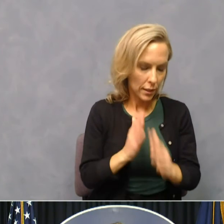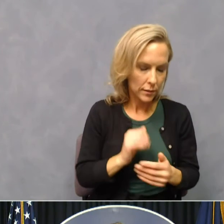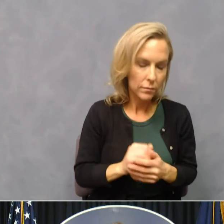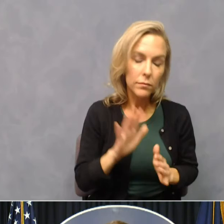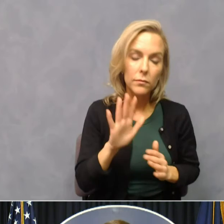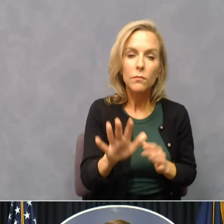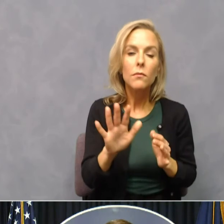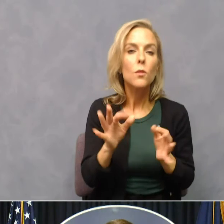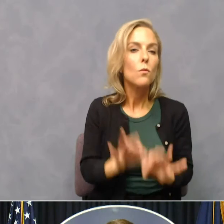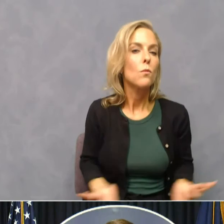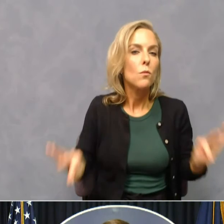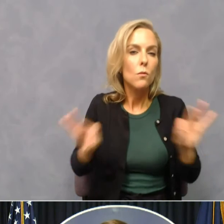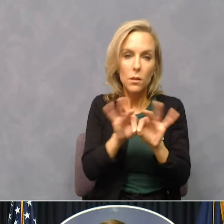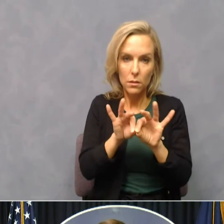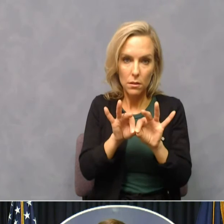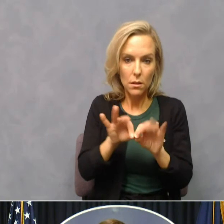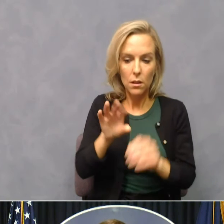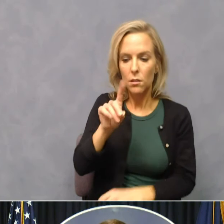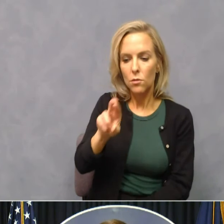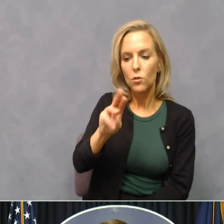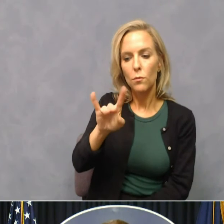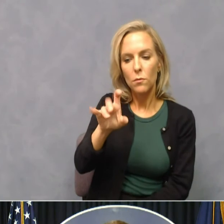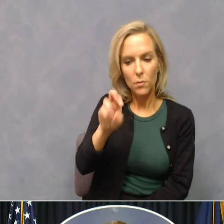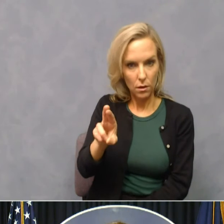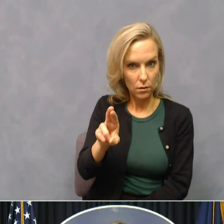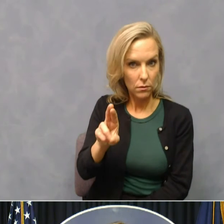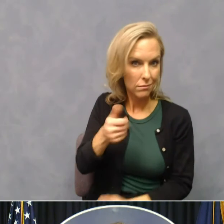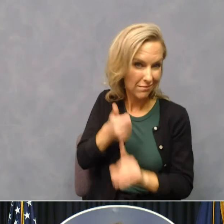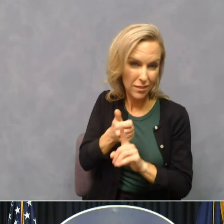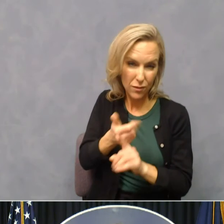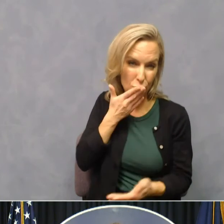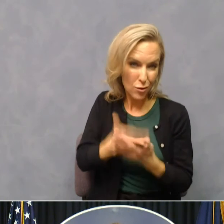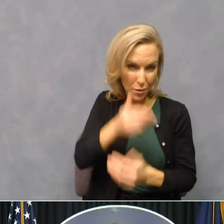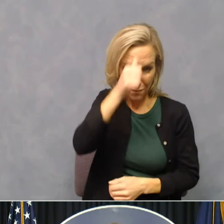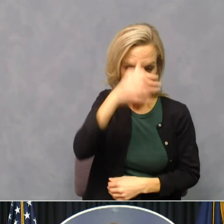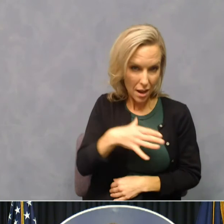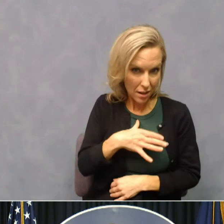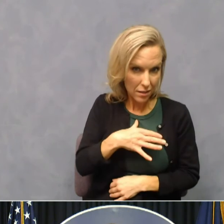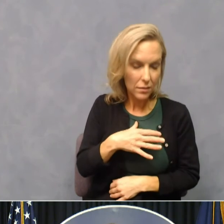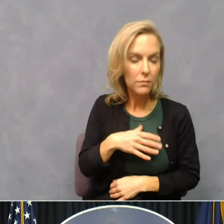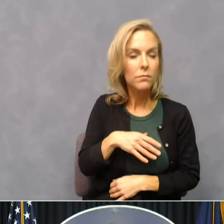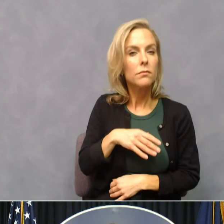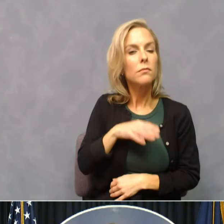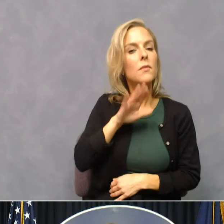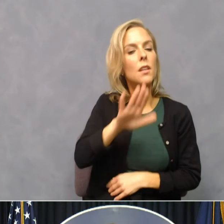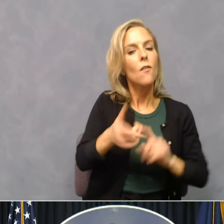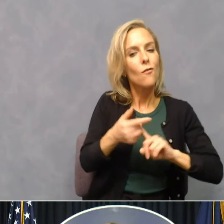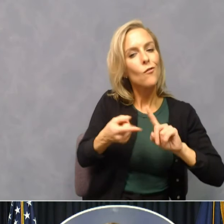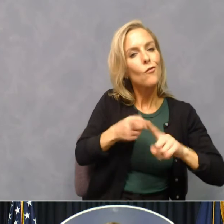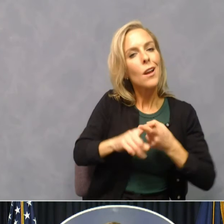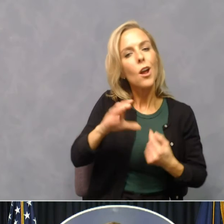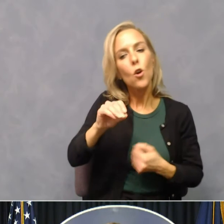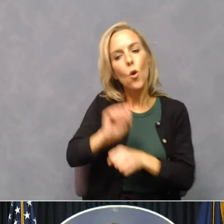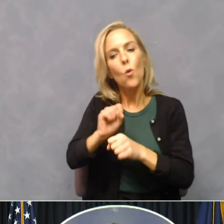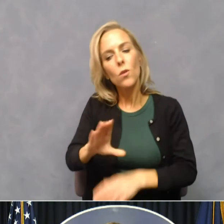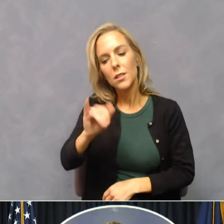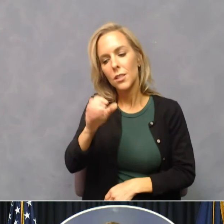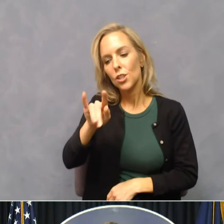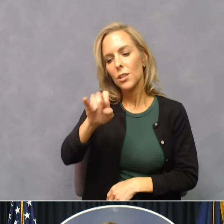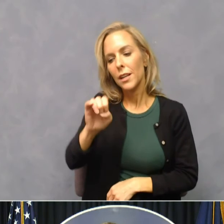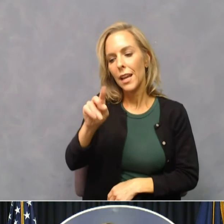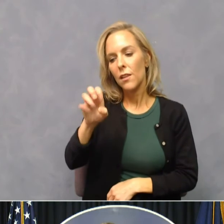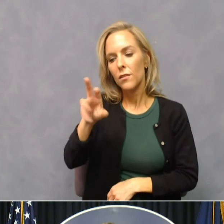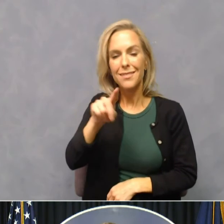anything, Dr. Miller was a good man. His friend and coworker Jackie Evans said that Dr. Miller was